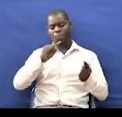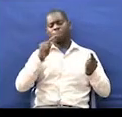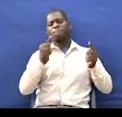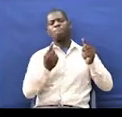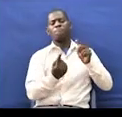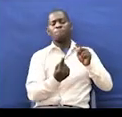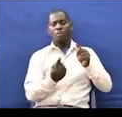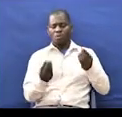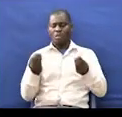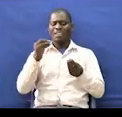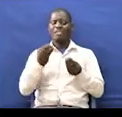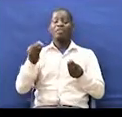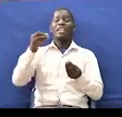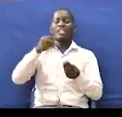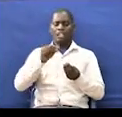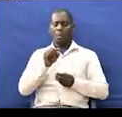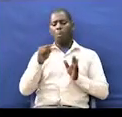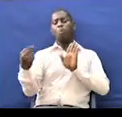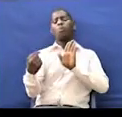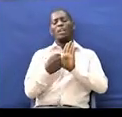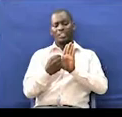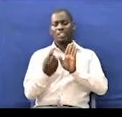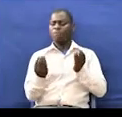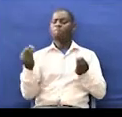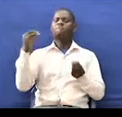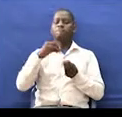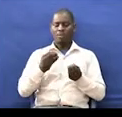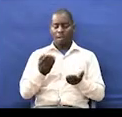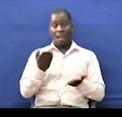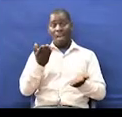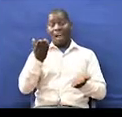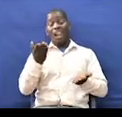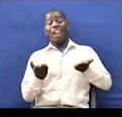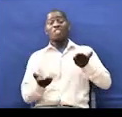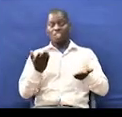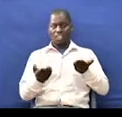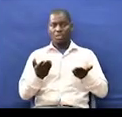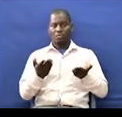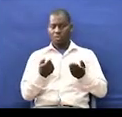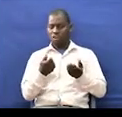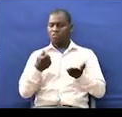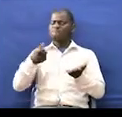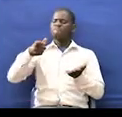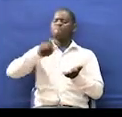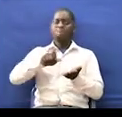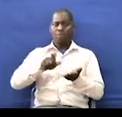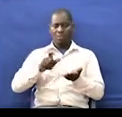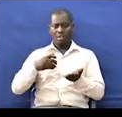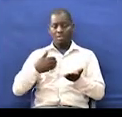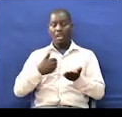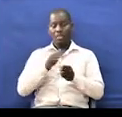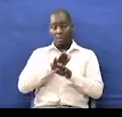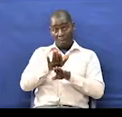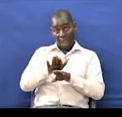turning point also increases. So this relationship is in such a way that it has to be in multiplied form.